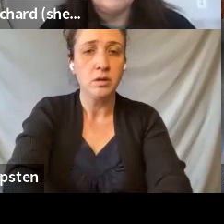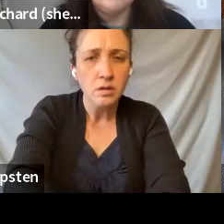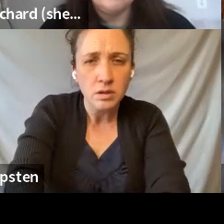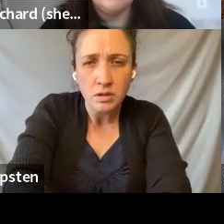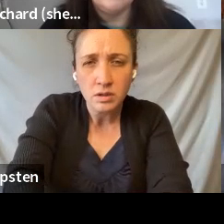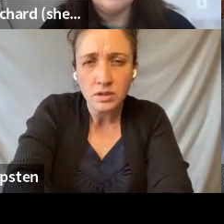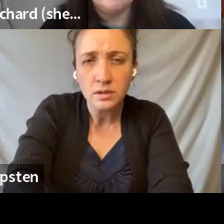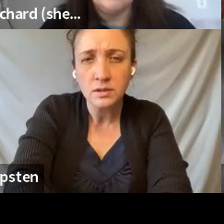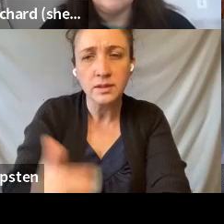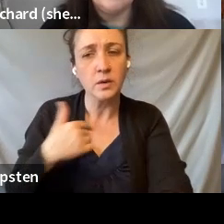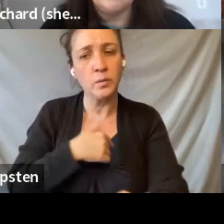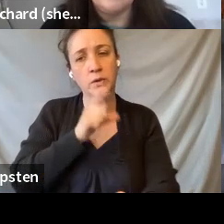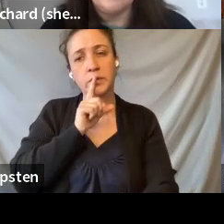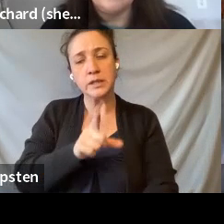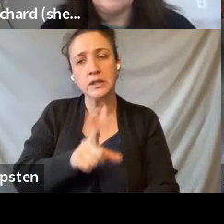really